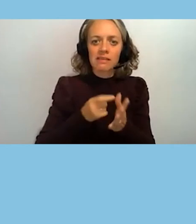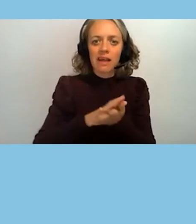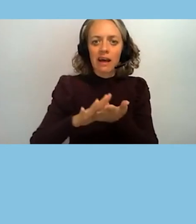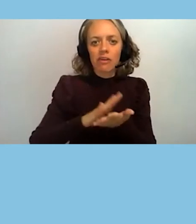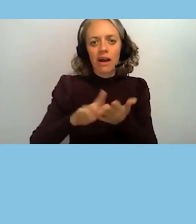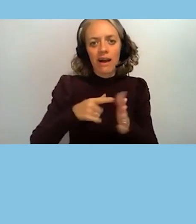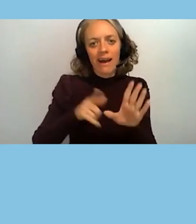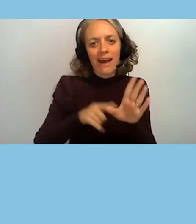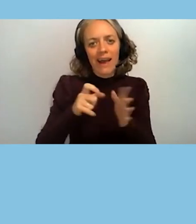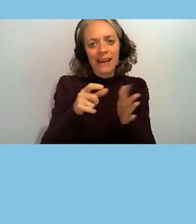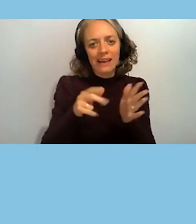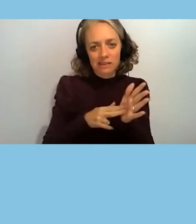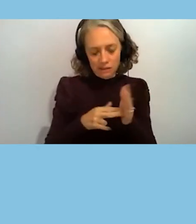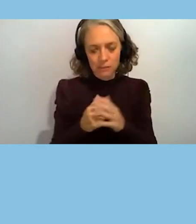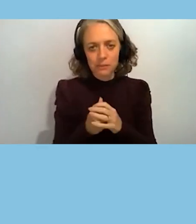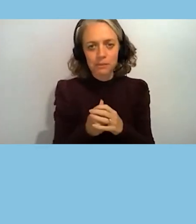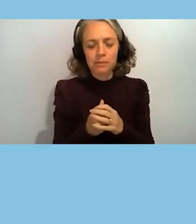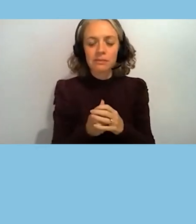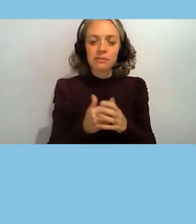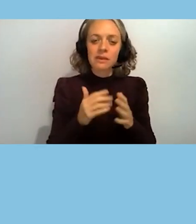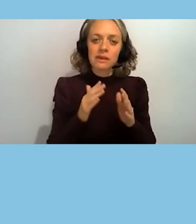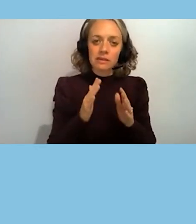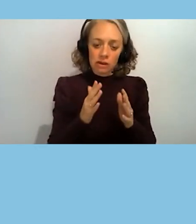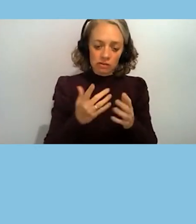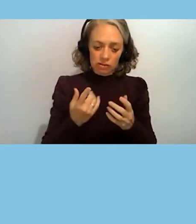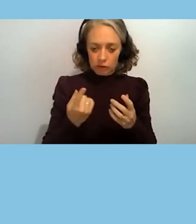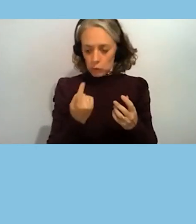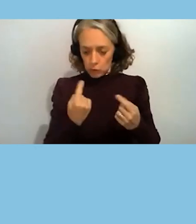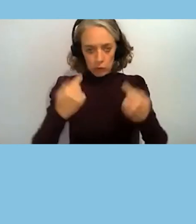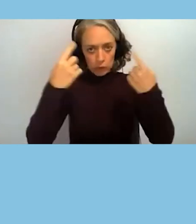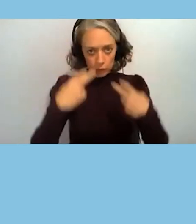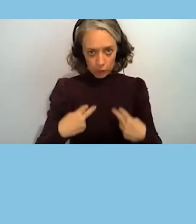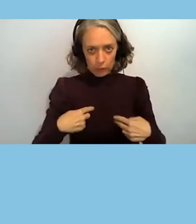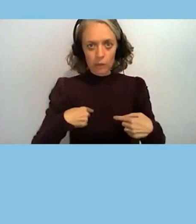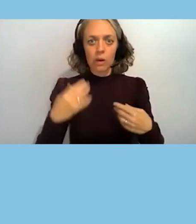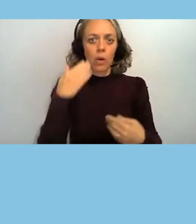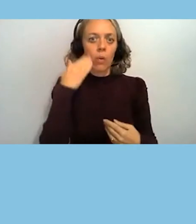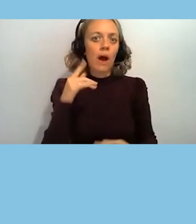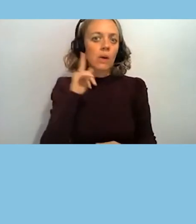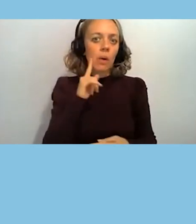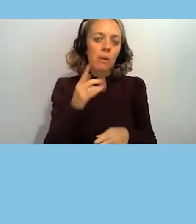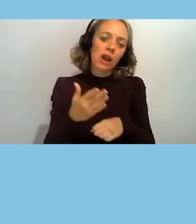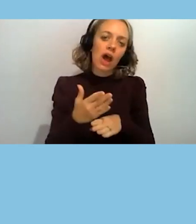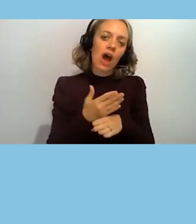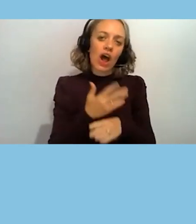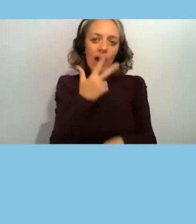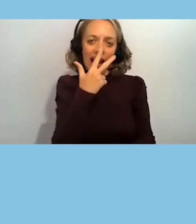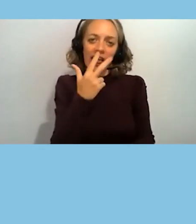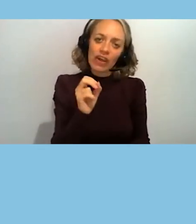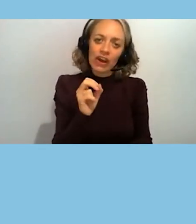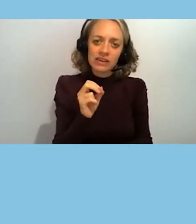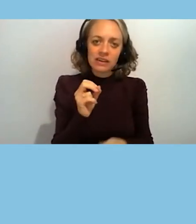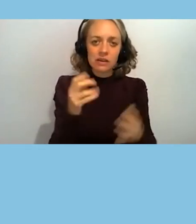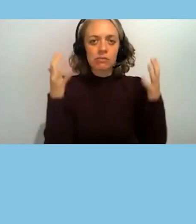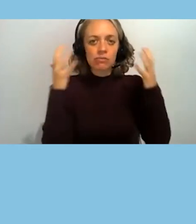shortly. Just to share a really quick self-description, I am a white woman in her early 30s. I have wavy